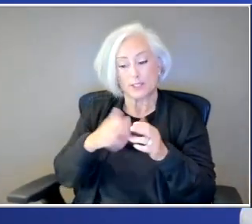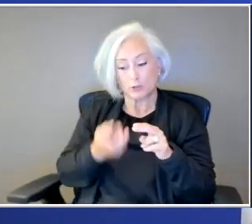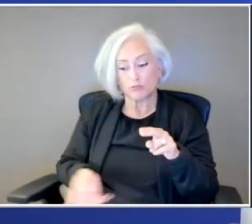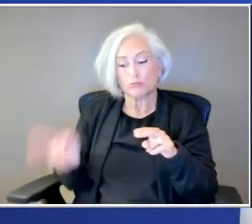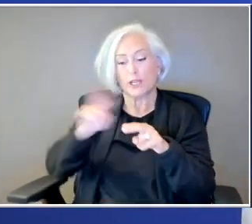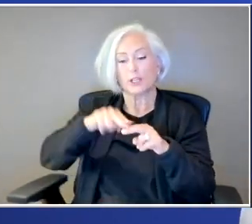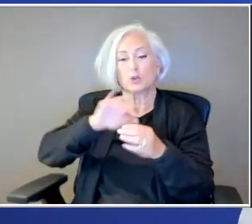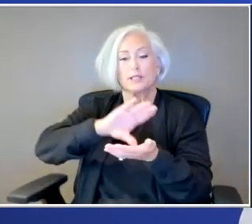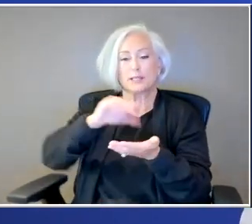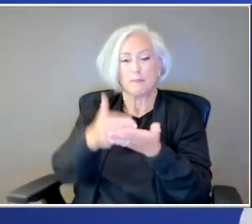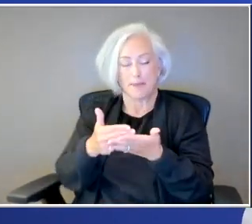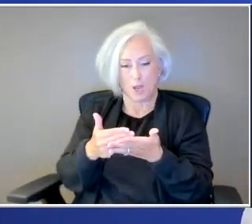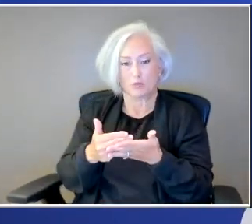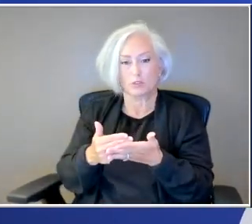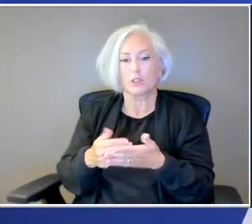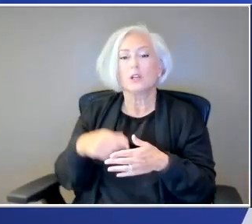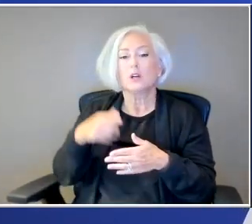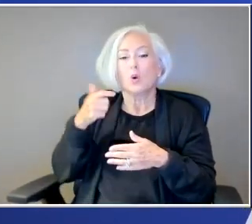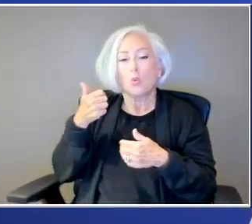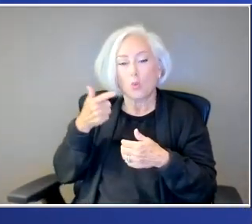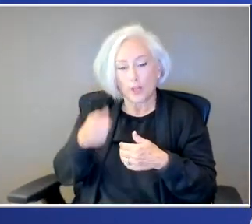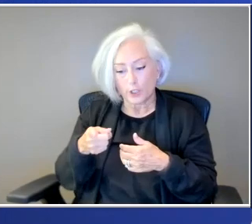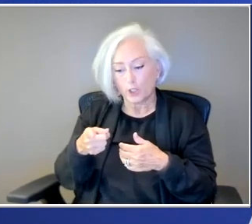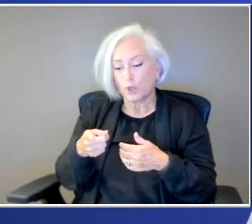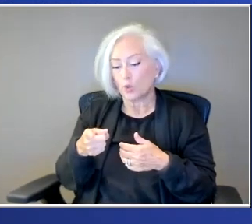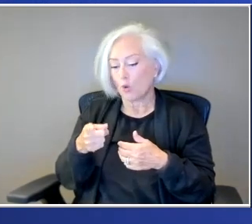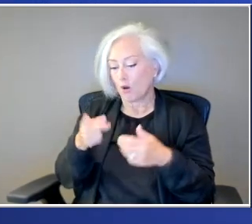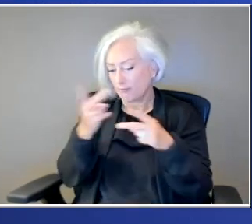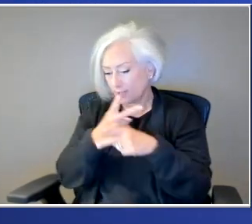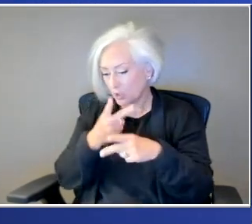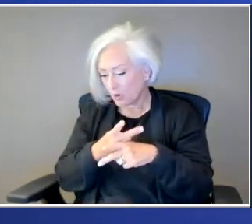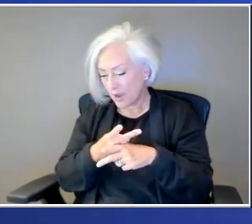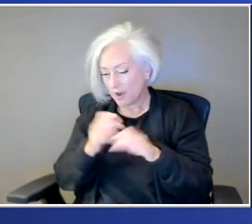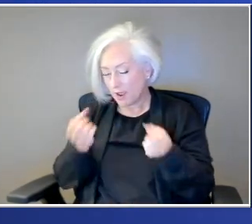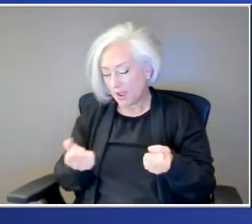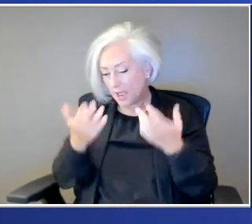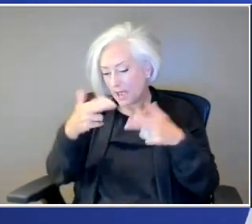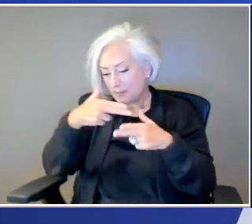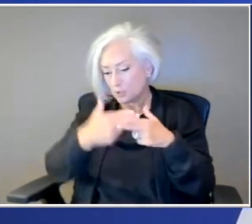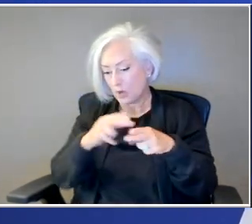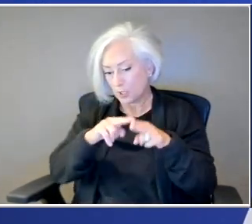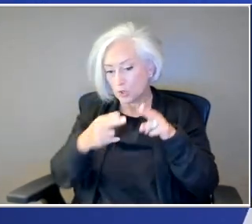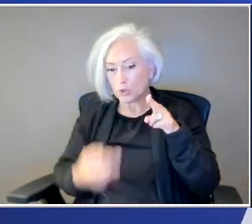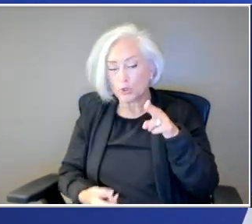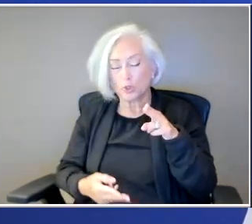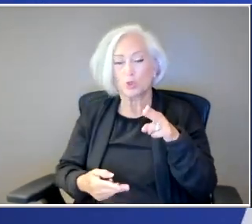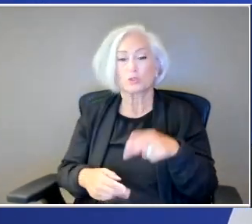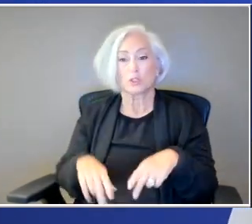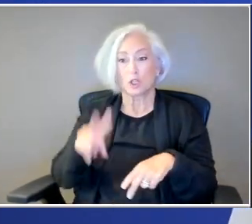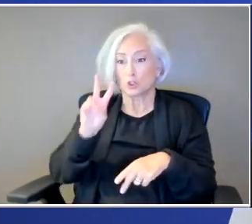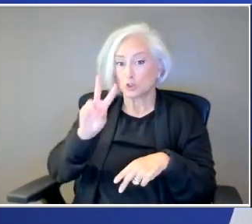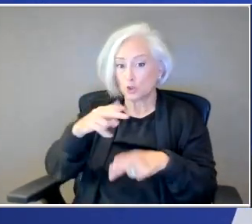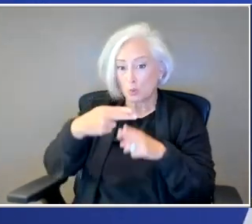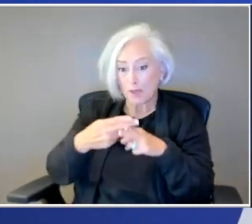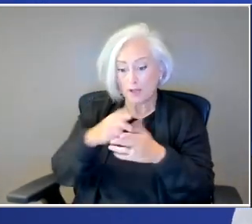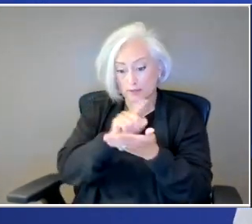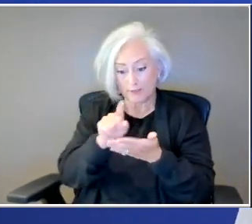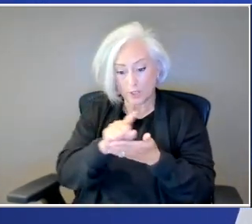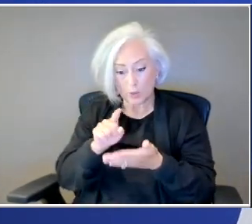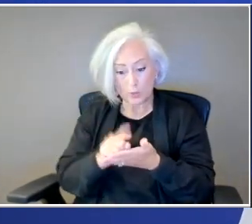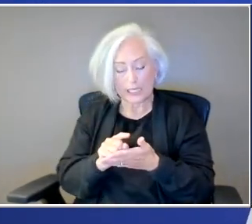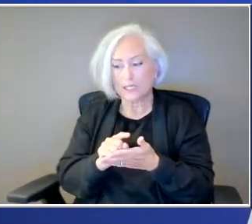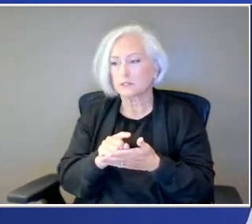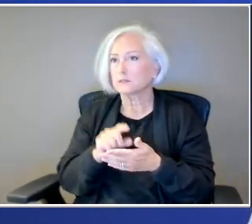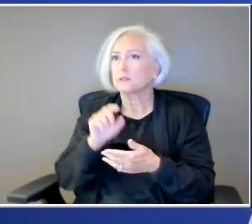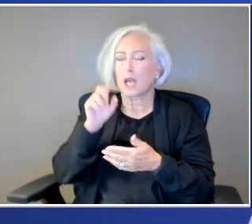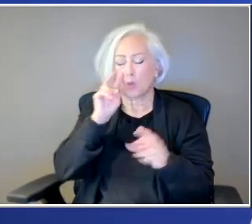we titrate, we're also looking for how much weight you're losing. Are you losing about 2 pounds a week or so? If it starts that you're not losing anything for several